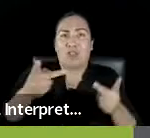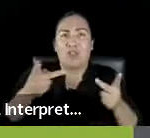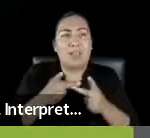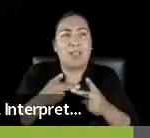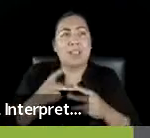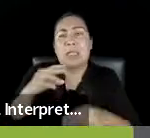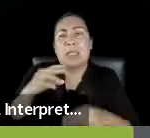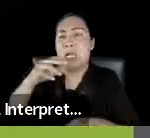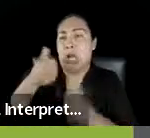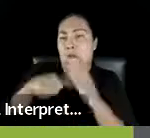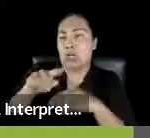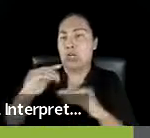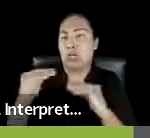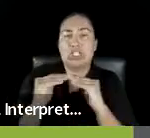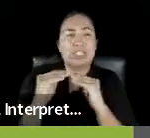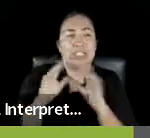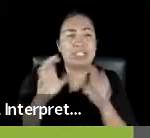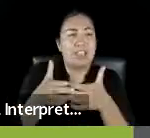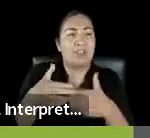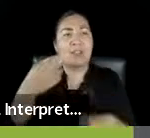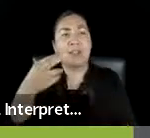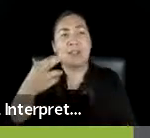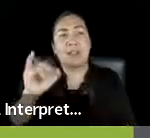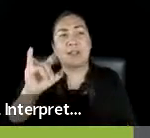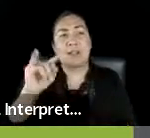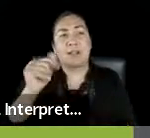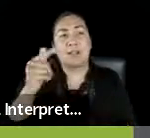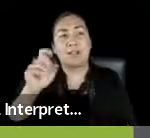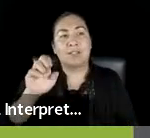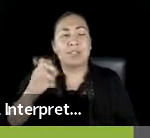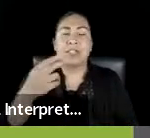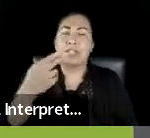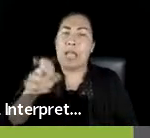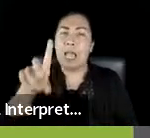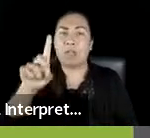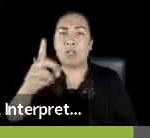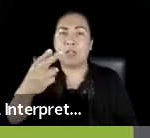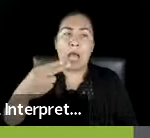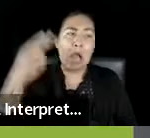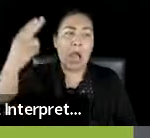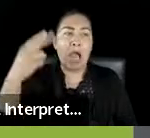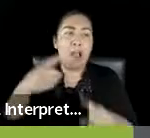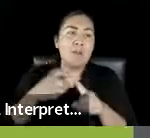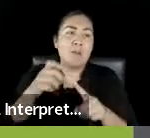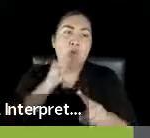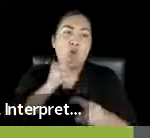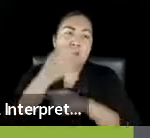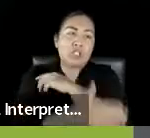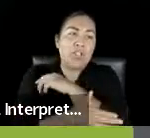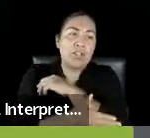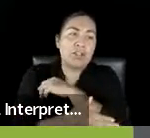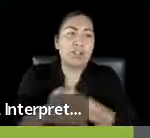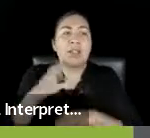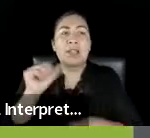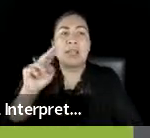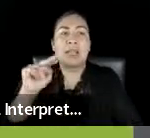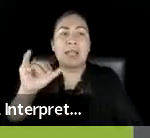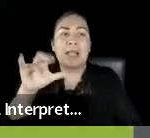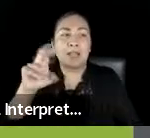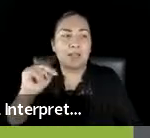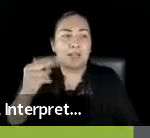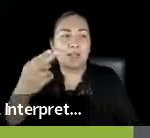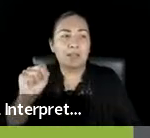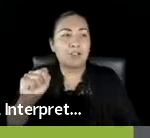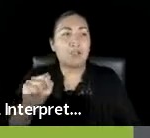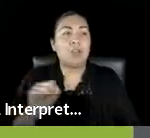Justice category, the film Heritage Held High from Canyon High School in Orange County, from filmmaker Scott Hayashida, with support from